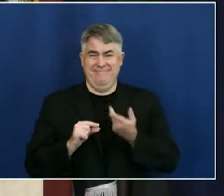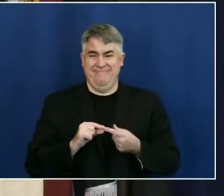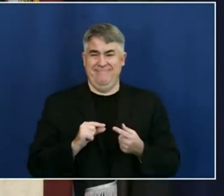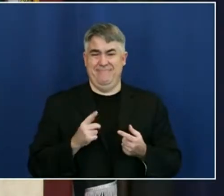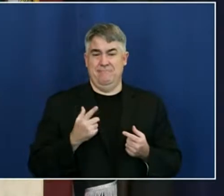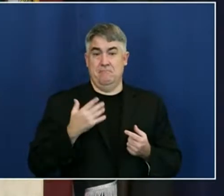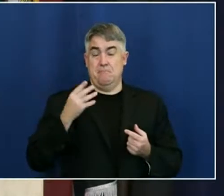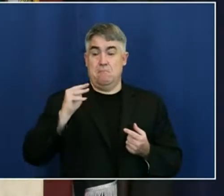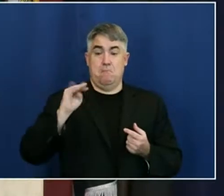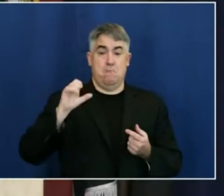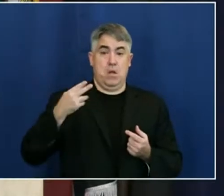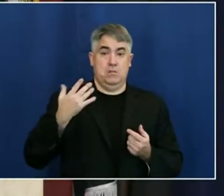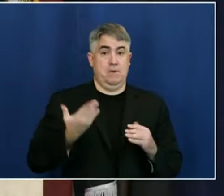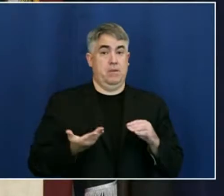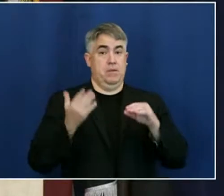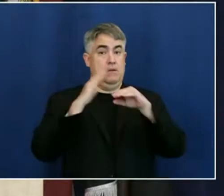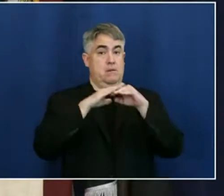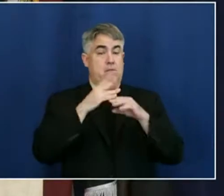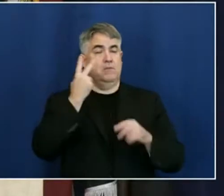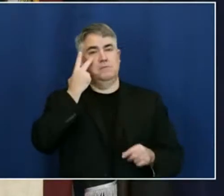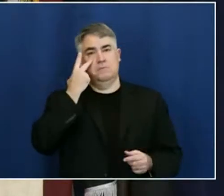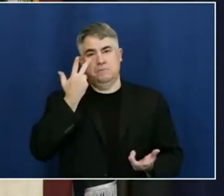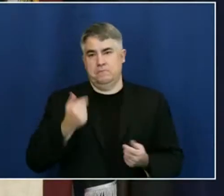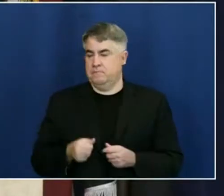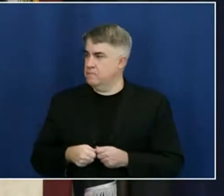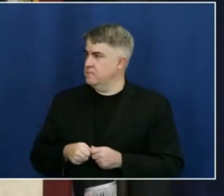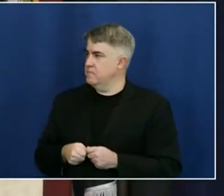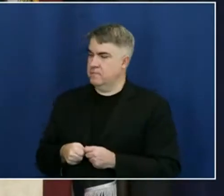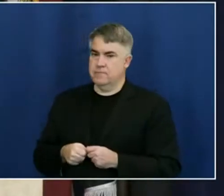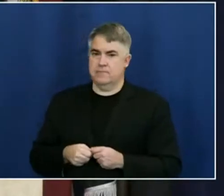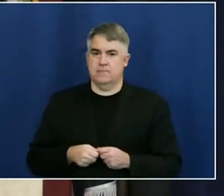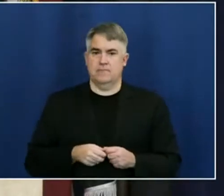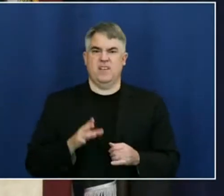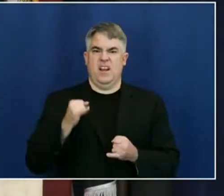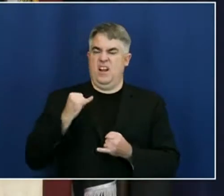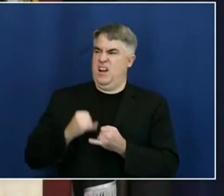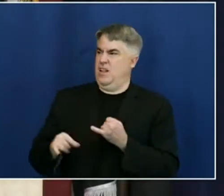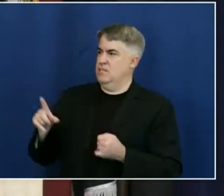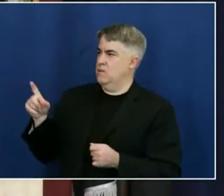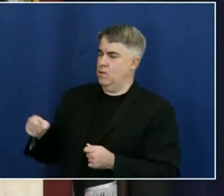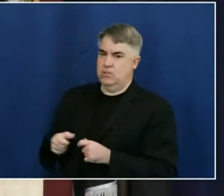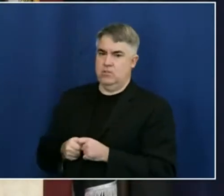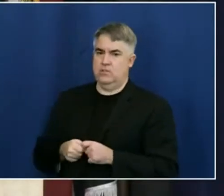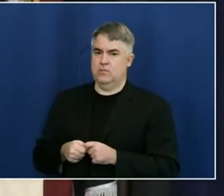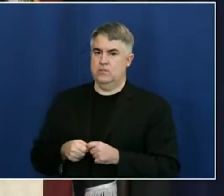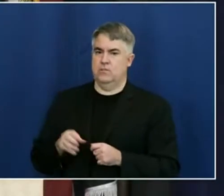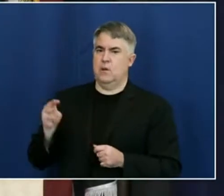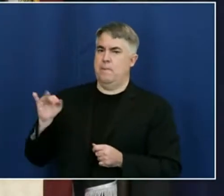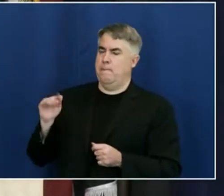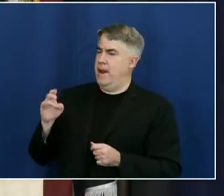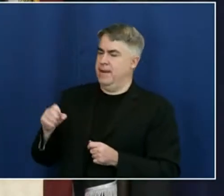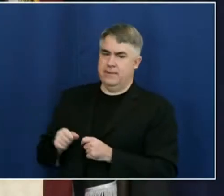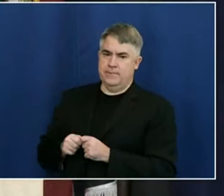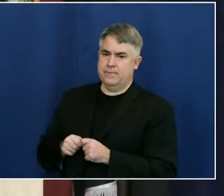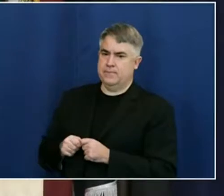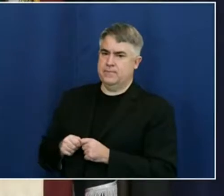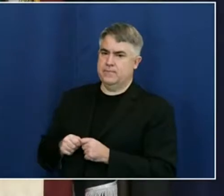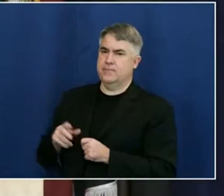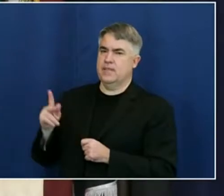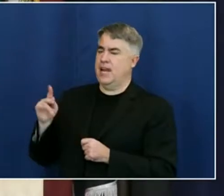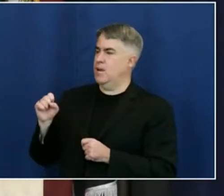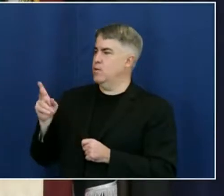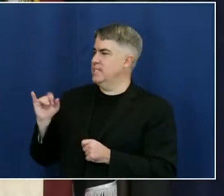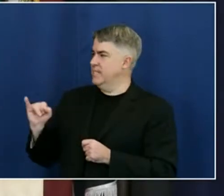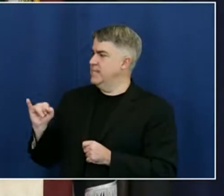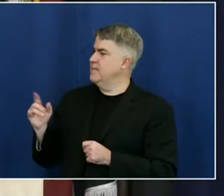point, we just don't know. This last text question is from Mike McKinnon with KUSI. Major League Baseball allows counties